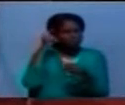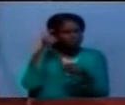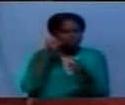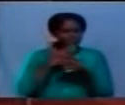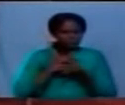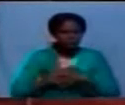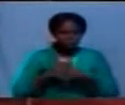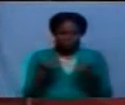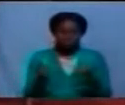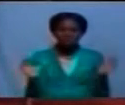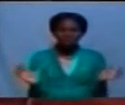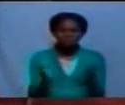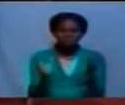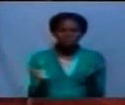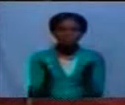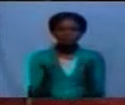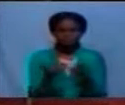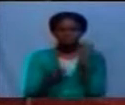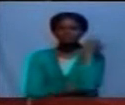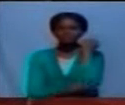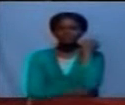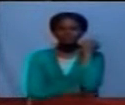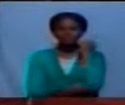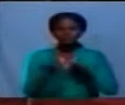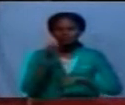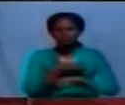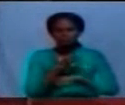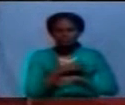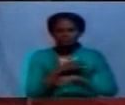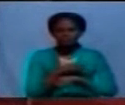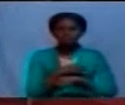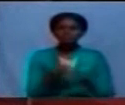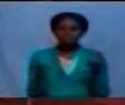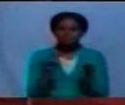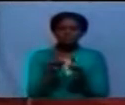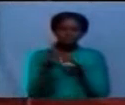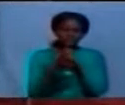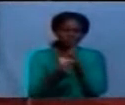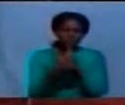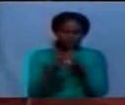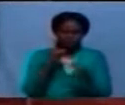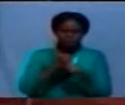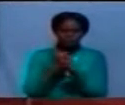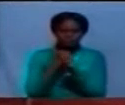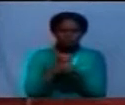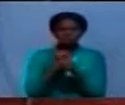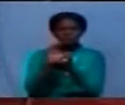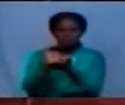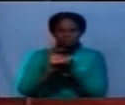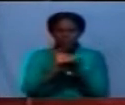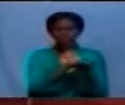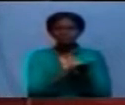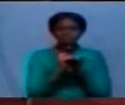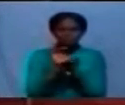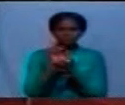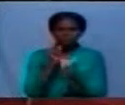encouraging the poor to invest in savings? And when they save, the same banks create credit facilities